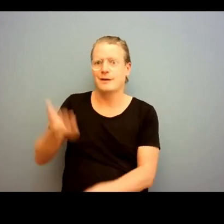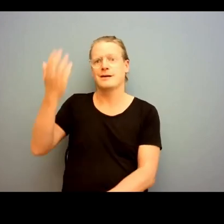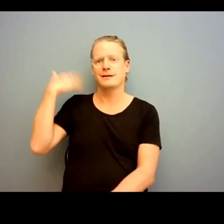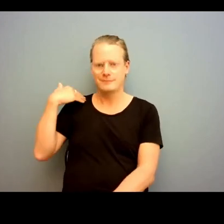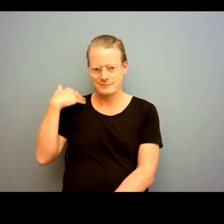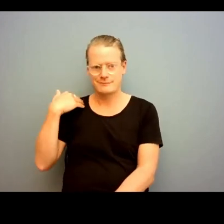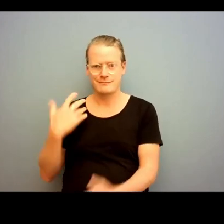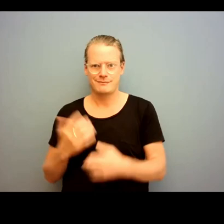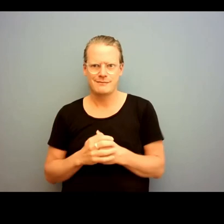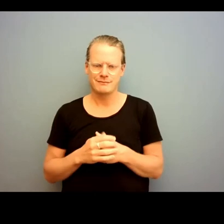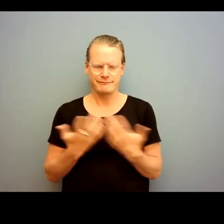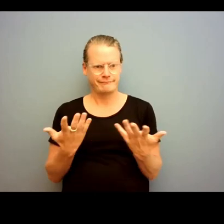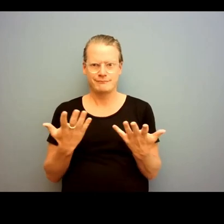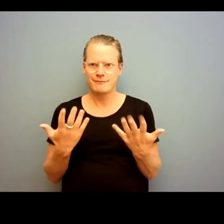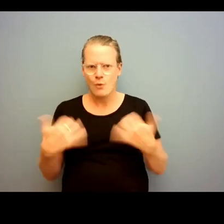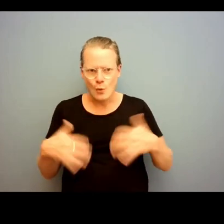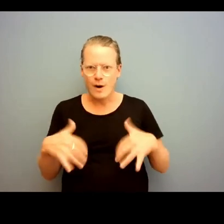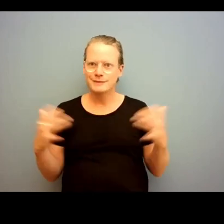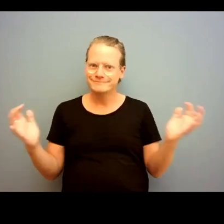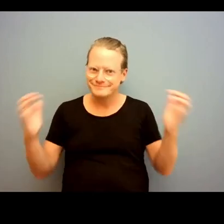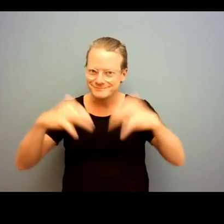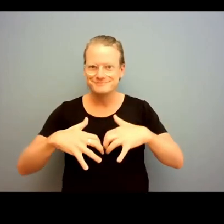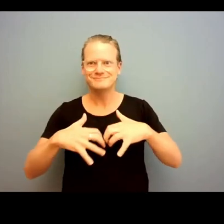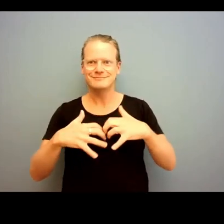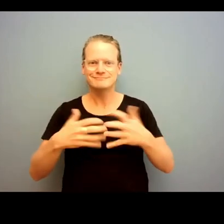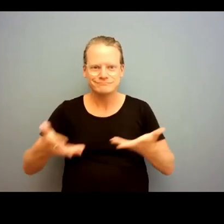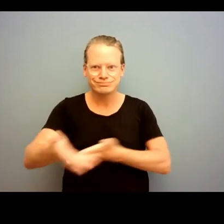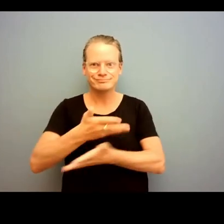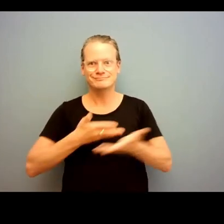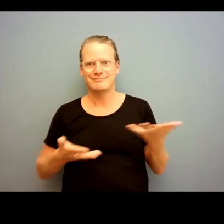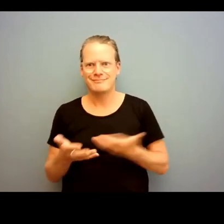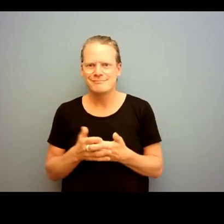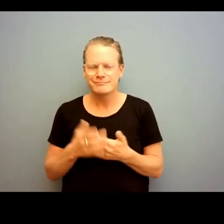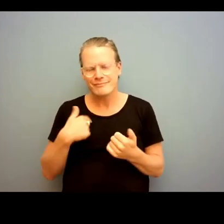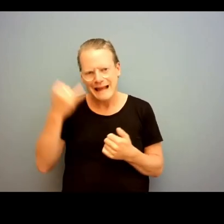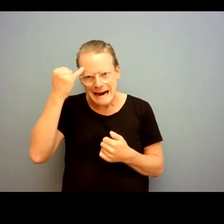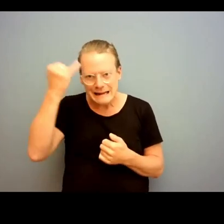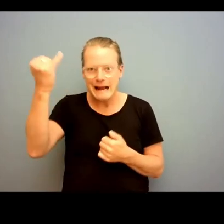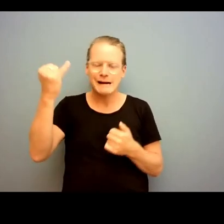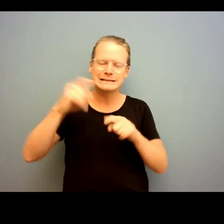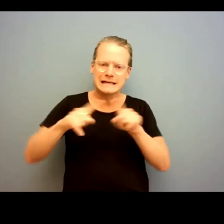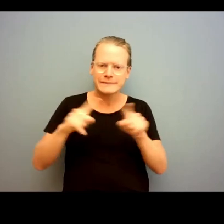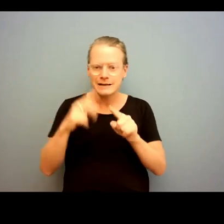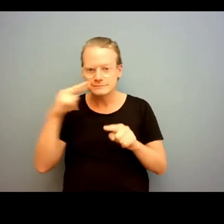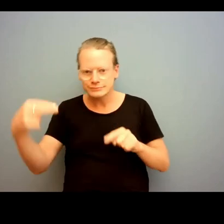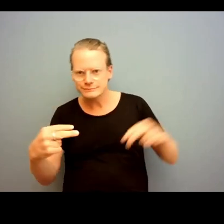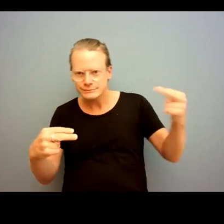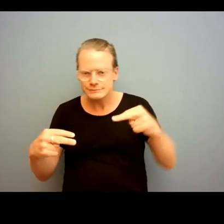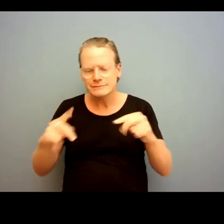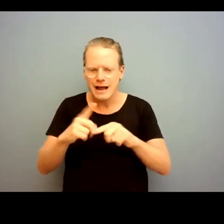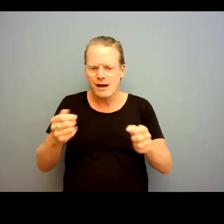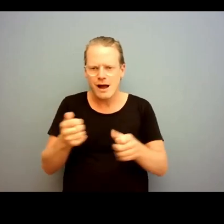you and change ideas and views on this extremely important topic. When